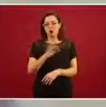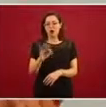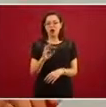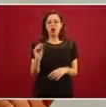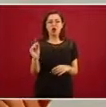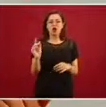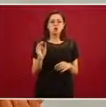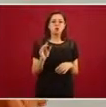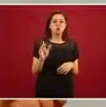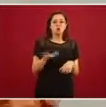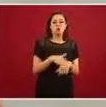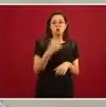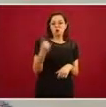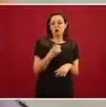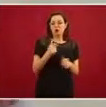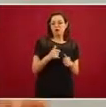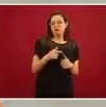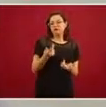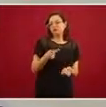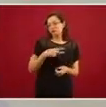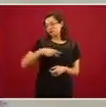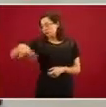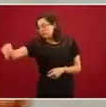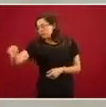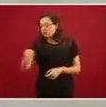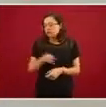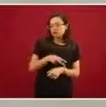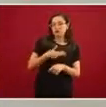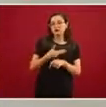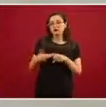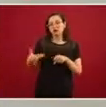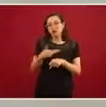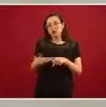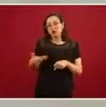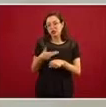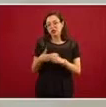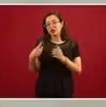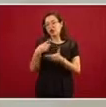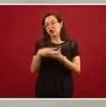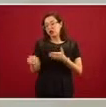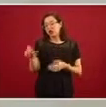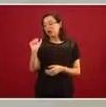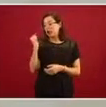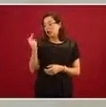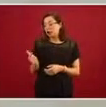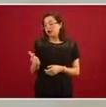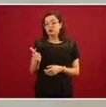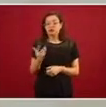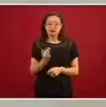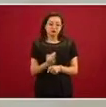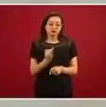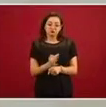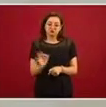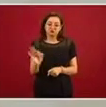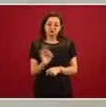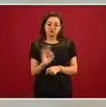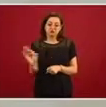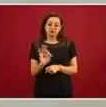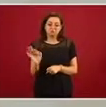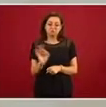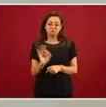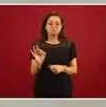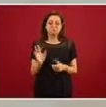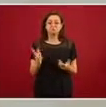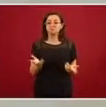this variation, but the fact that a municipality doesn't have a case so far doesn't mean they cannot get a